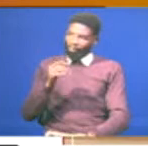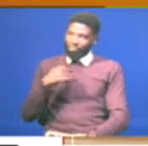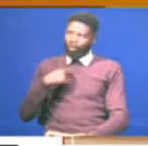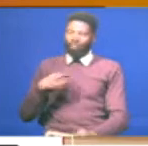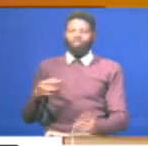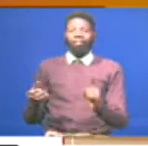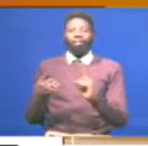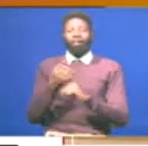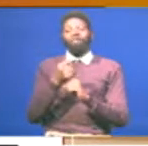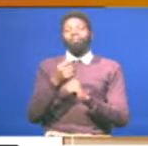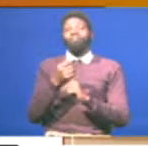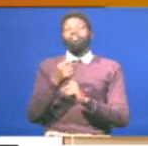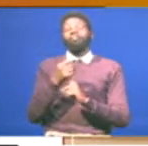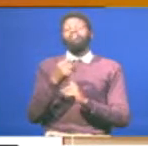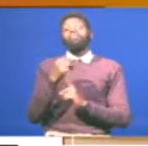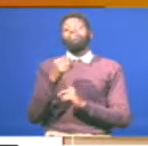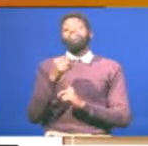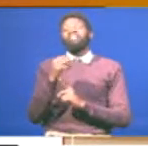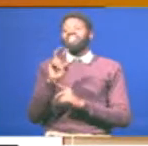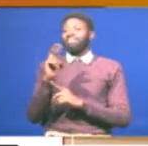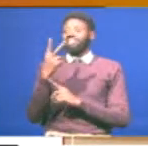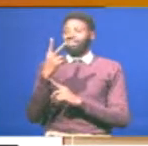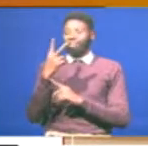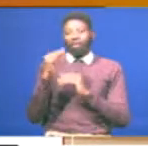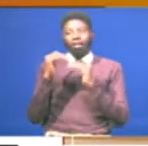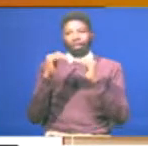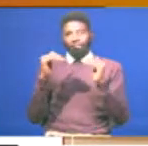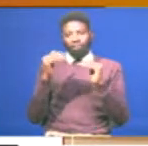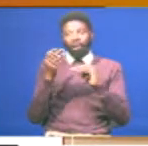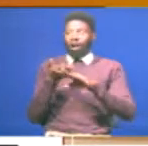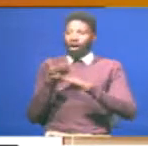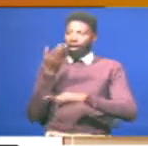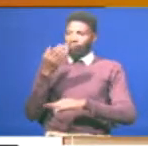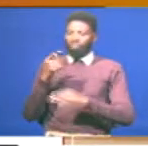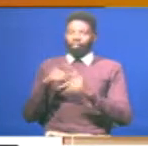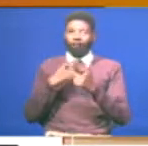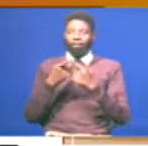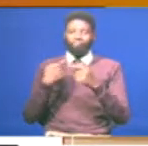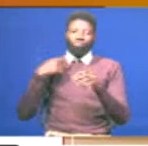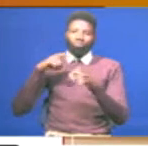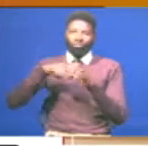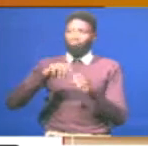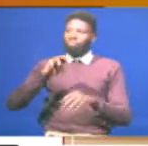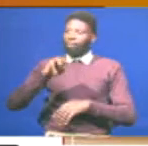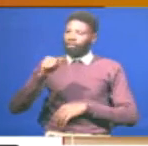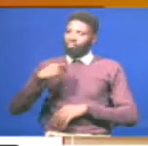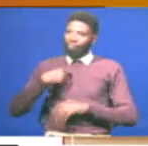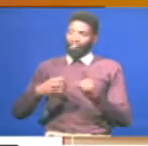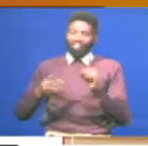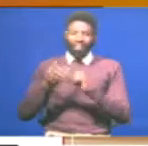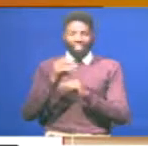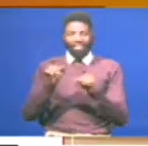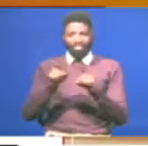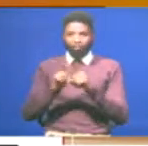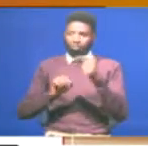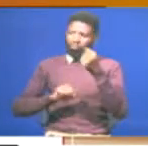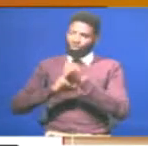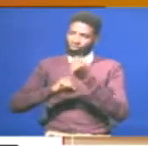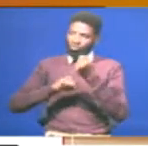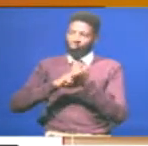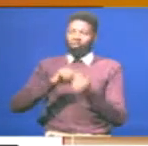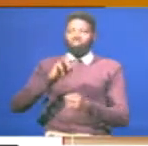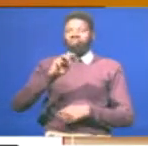second. And I got admitted to do masters. And I got scholarships, two at the same time, to do masters